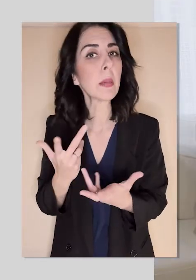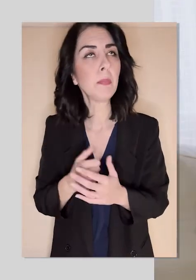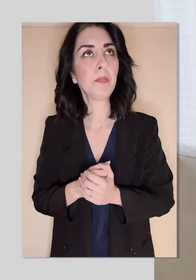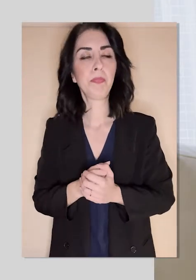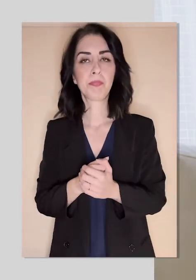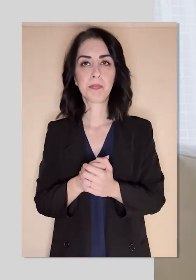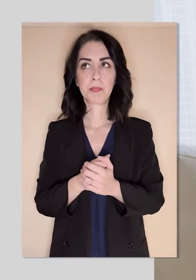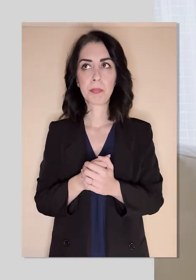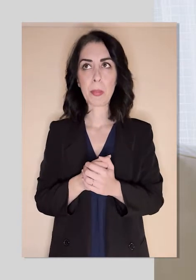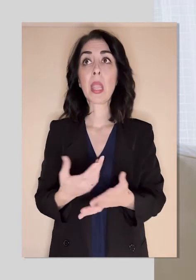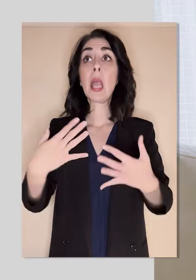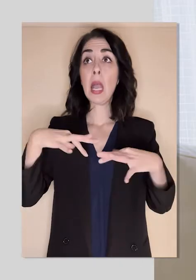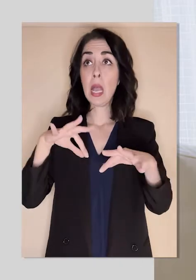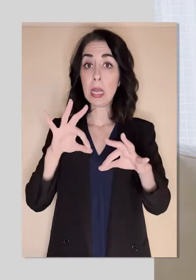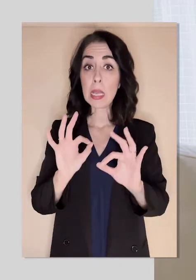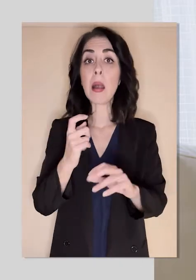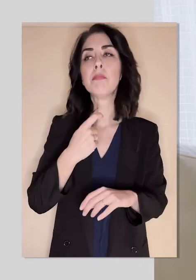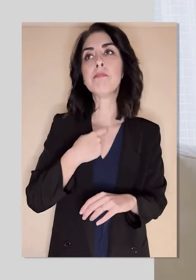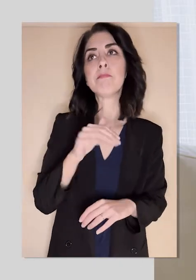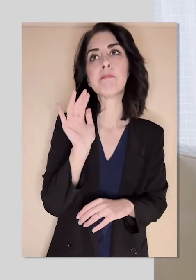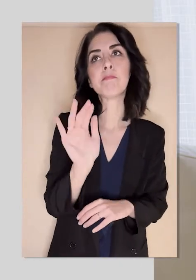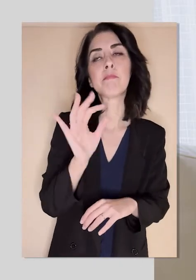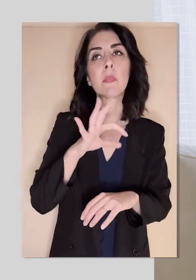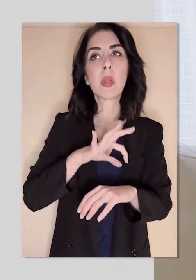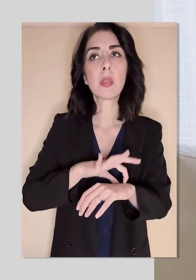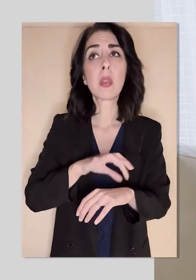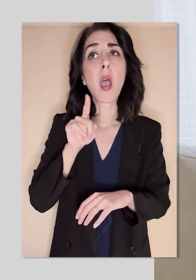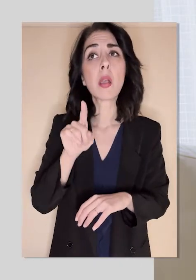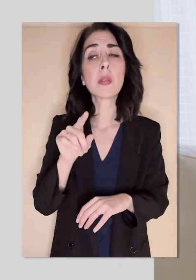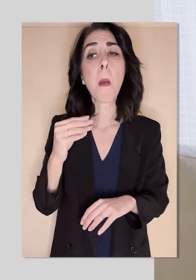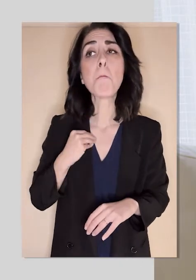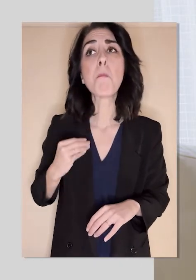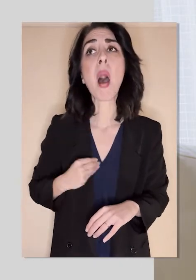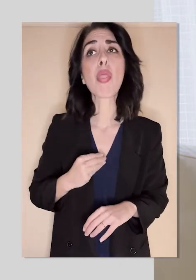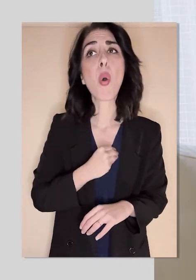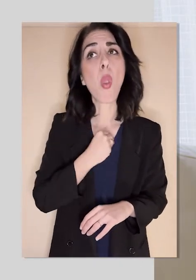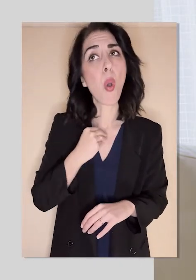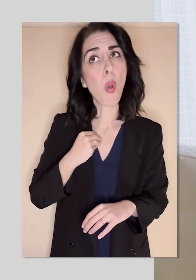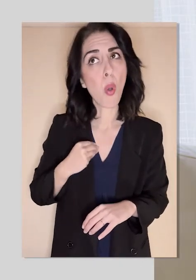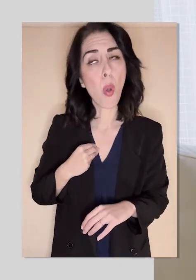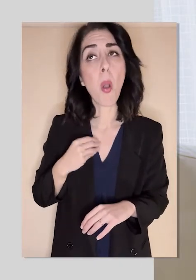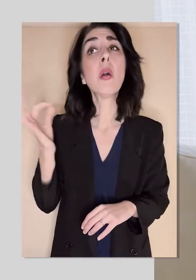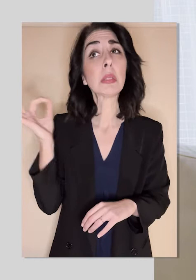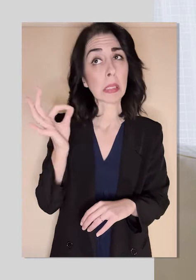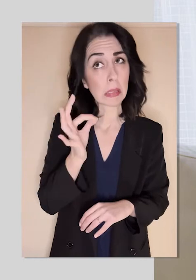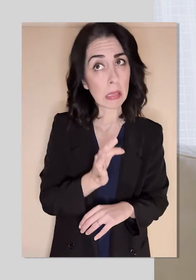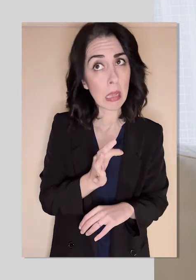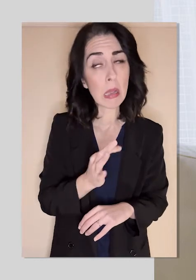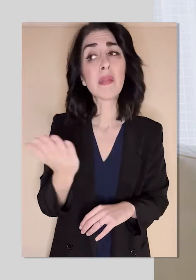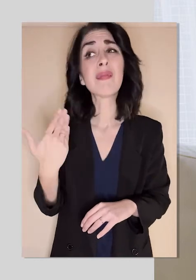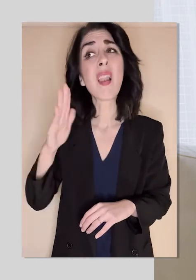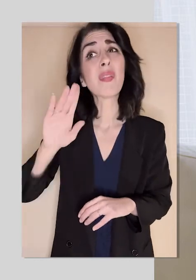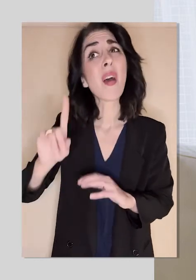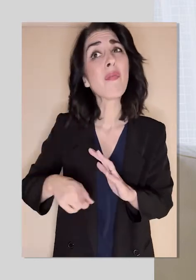The first thing I do is ask the patient if they go to a general doctor on a regular basis, and when was the last